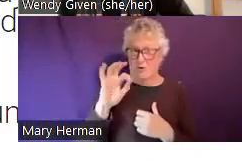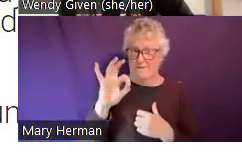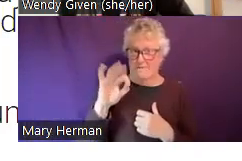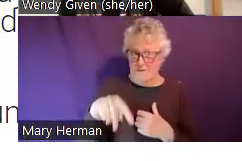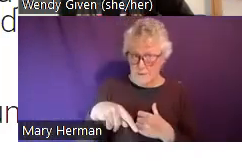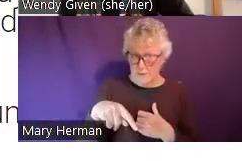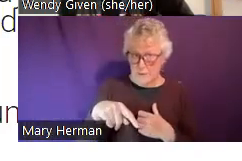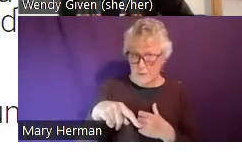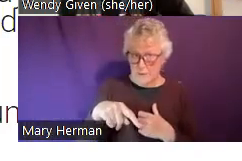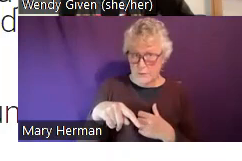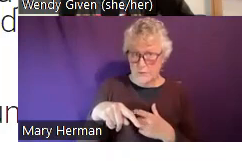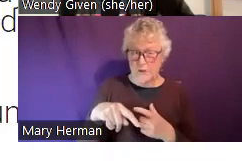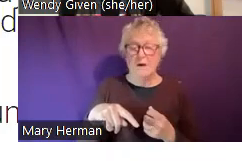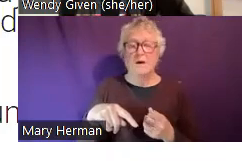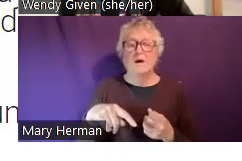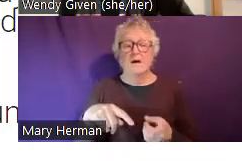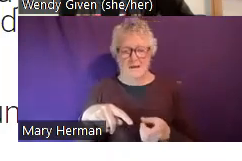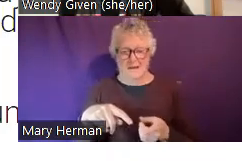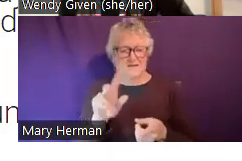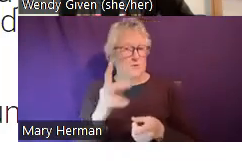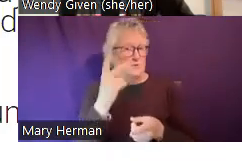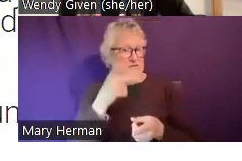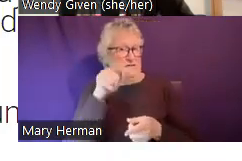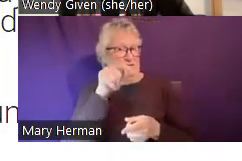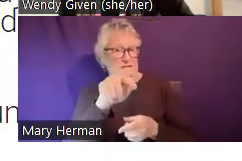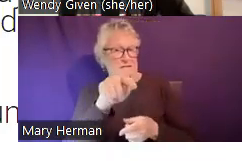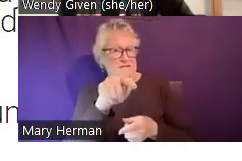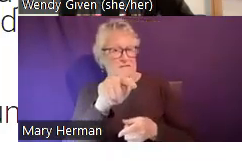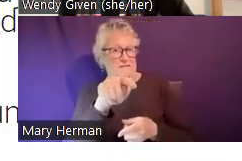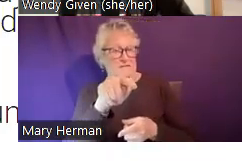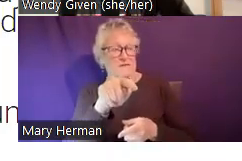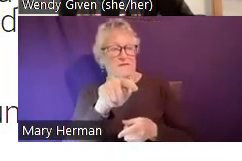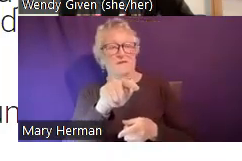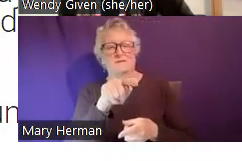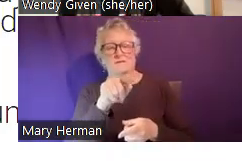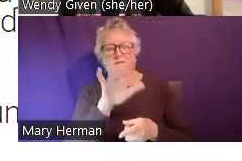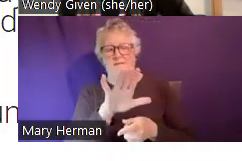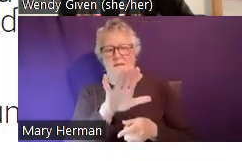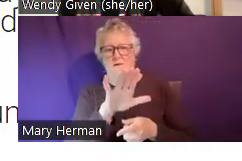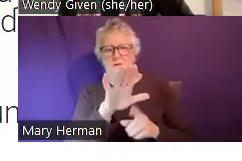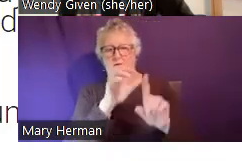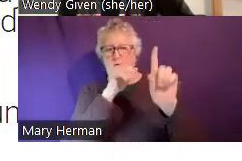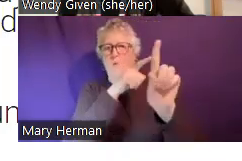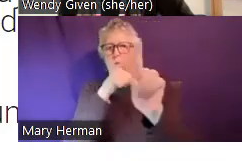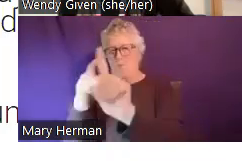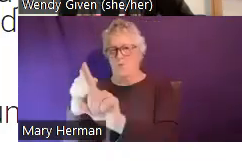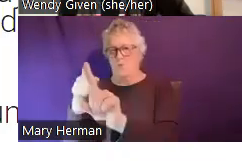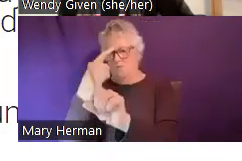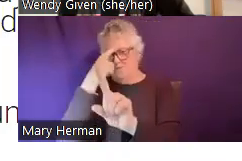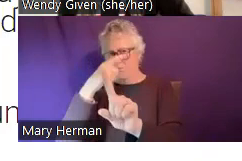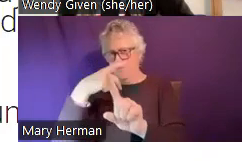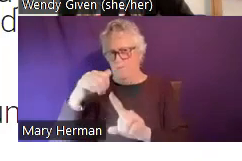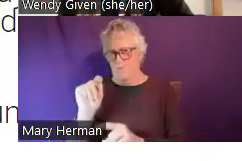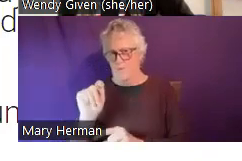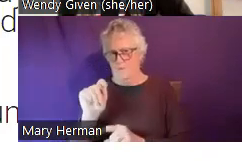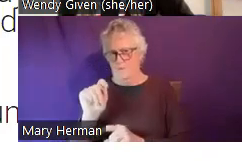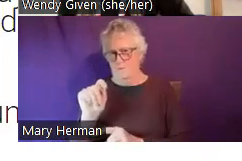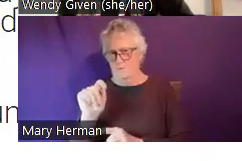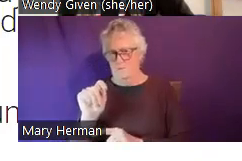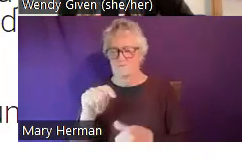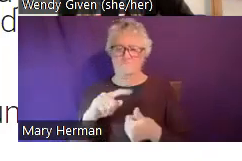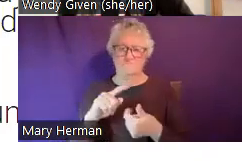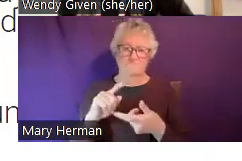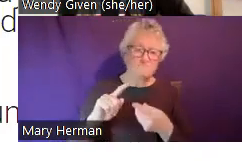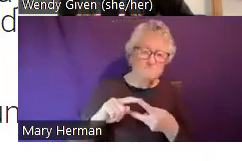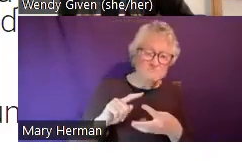in. And you'll see here, this is the Port's art program goals. So the Port is really looking to represent